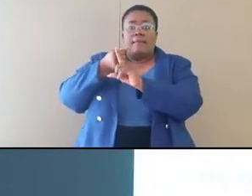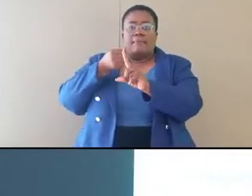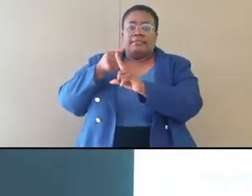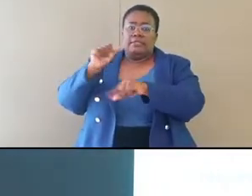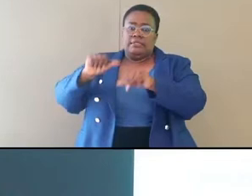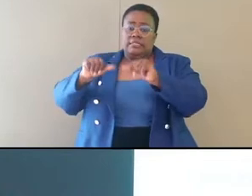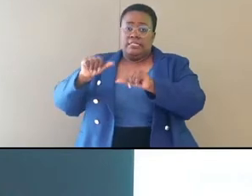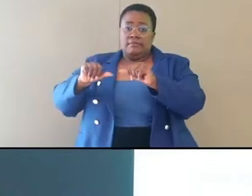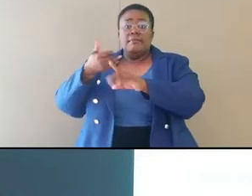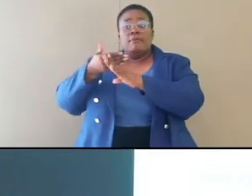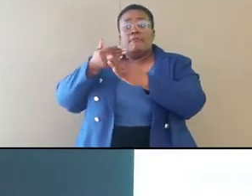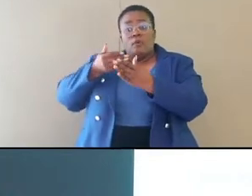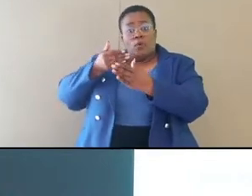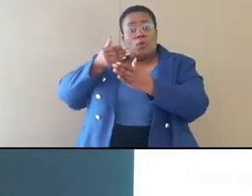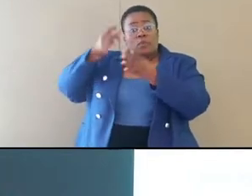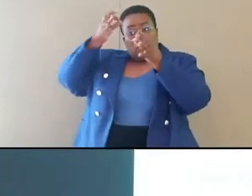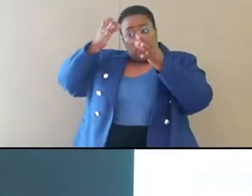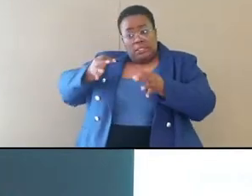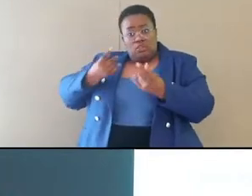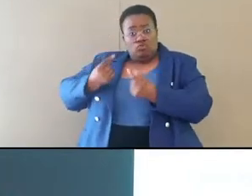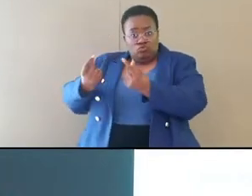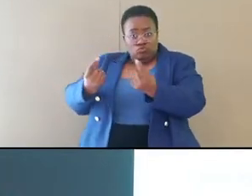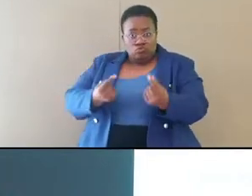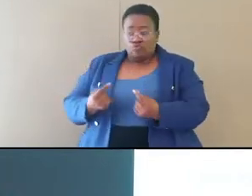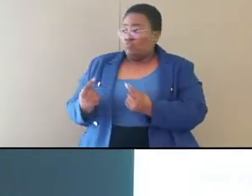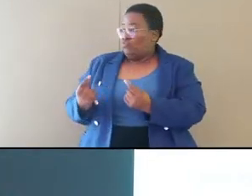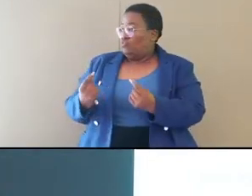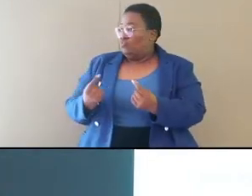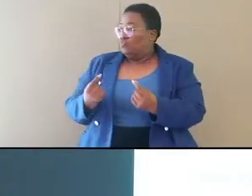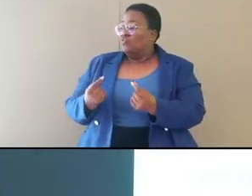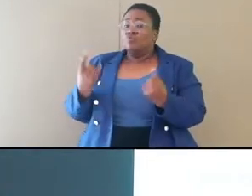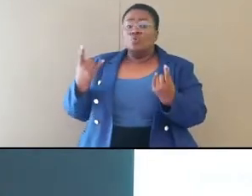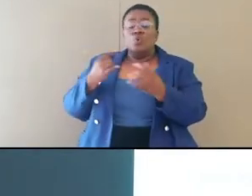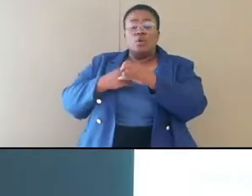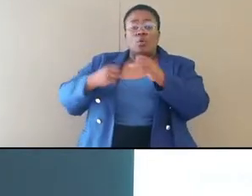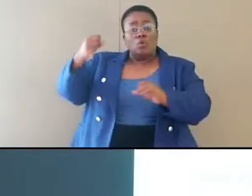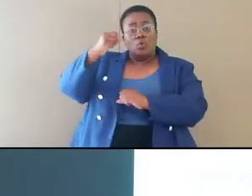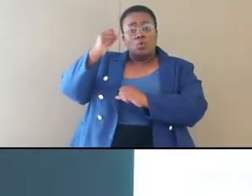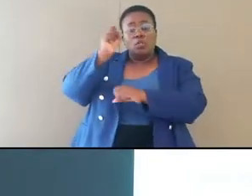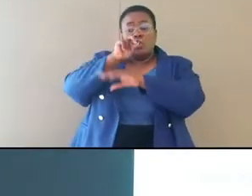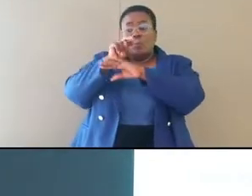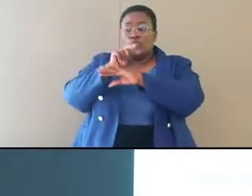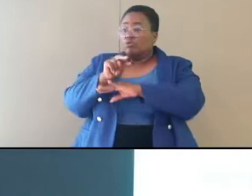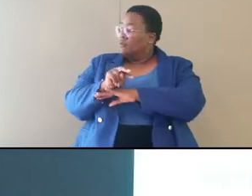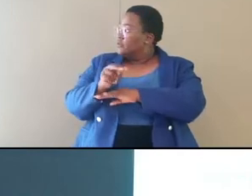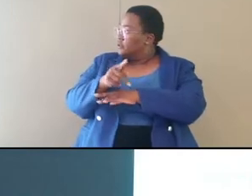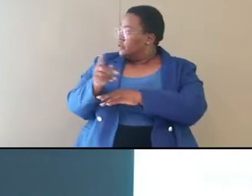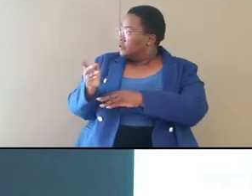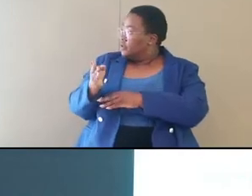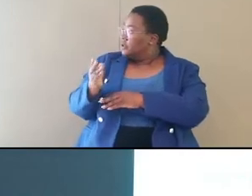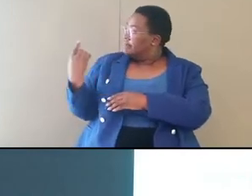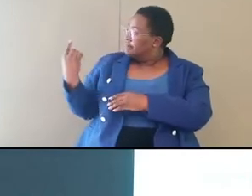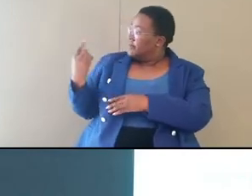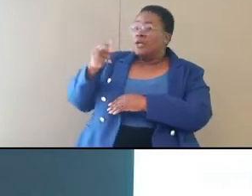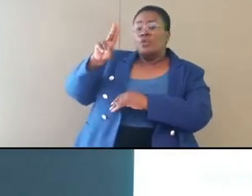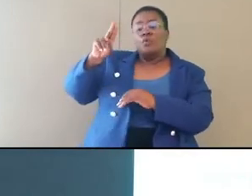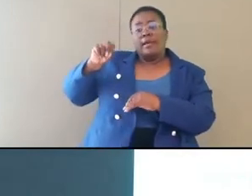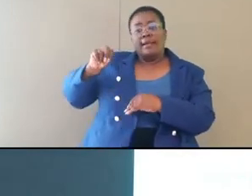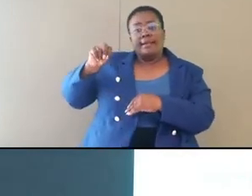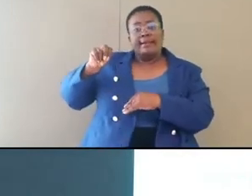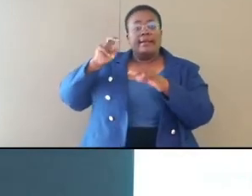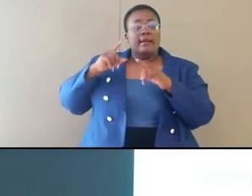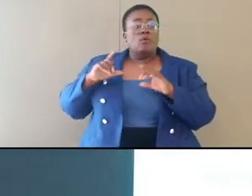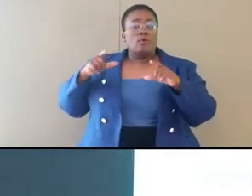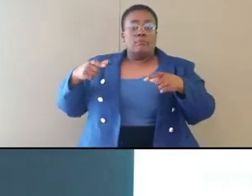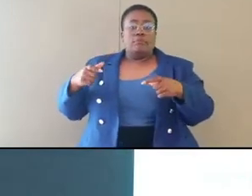make these decisions. I'm flashing those concluding observations for you. The UN Committee on the Rights of the